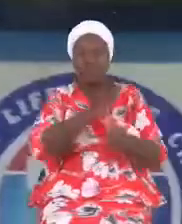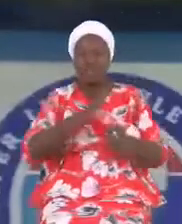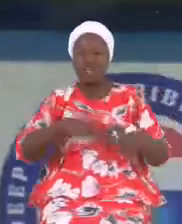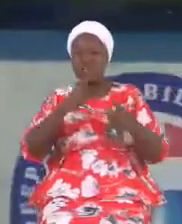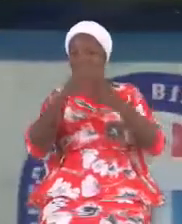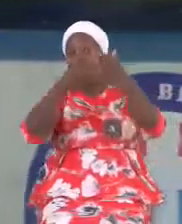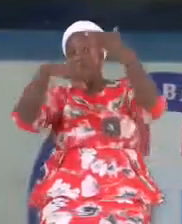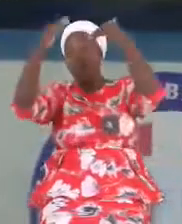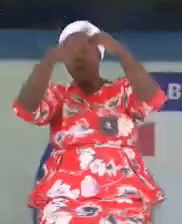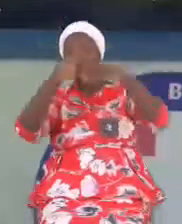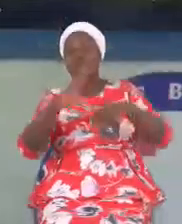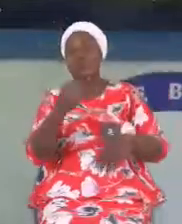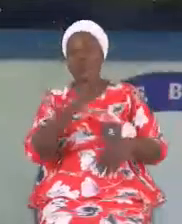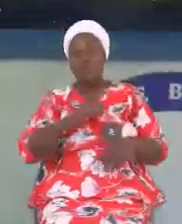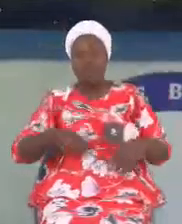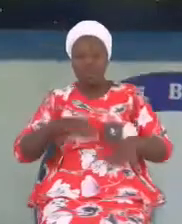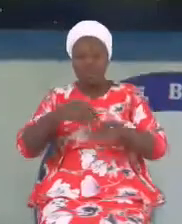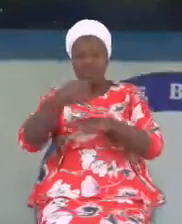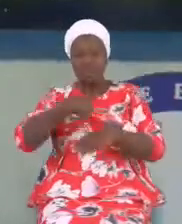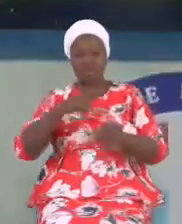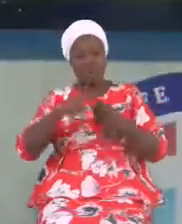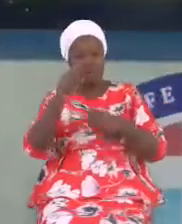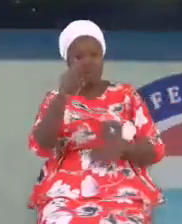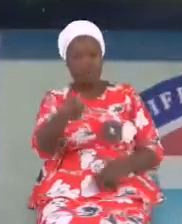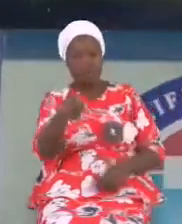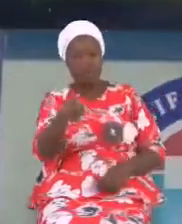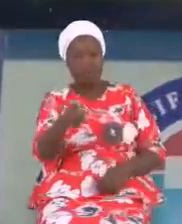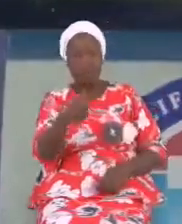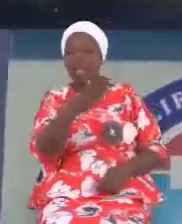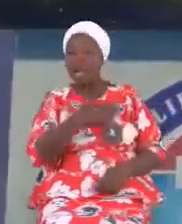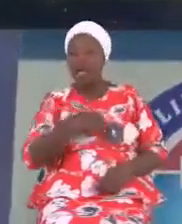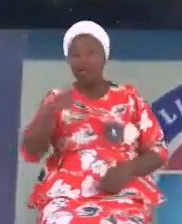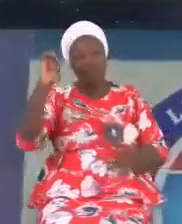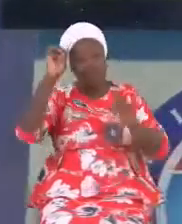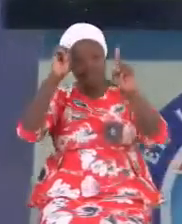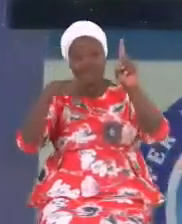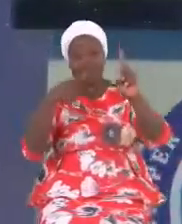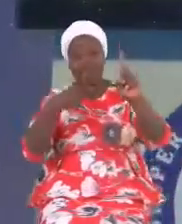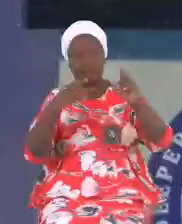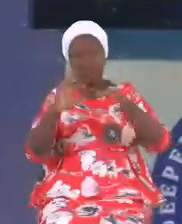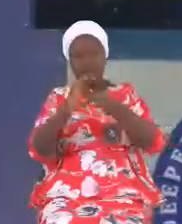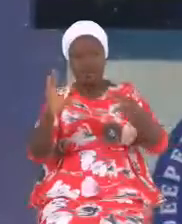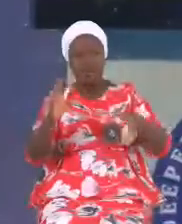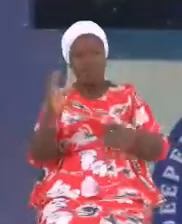the Lord sent me to you. And he said, loose him.